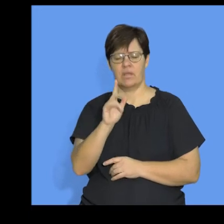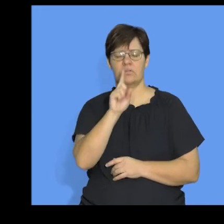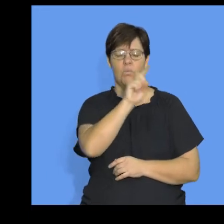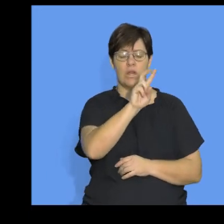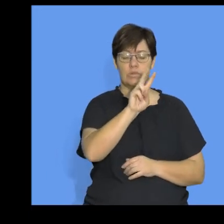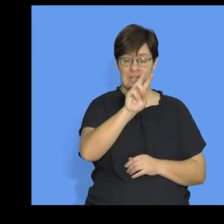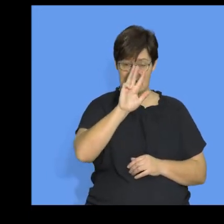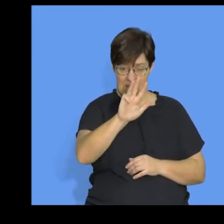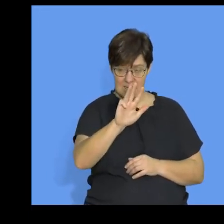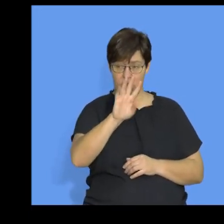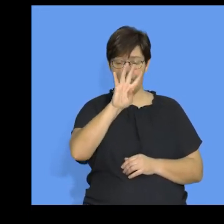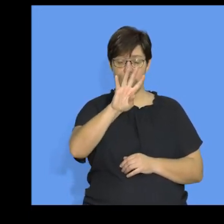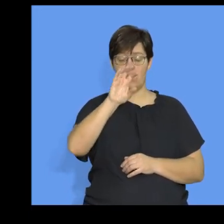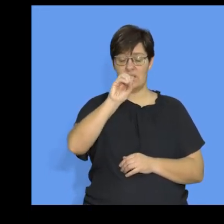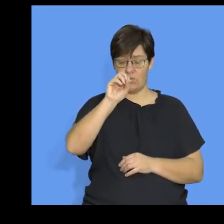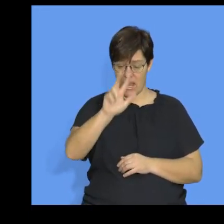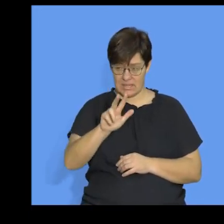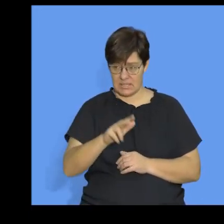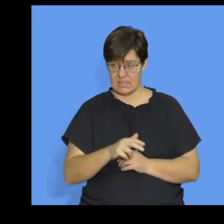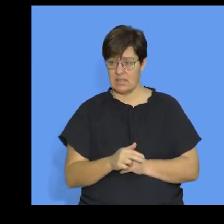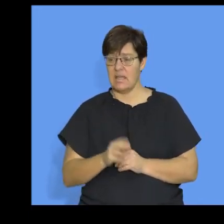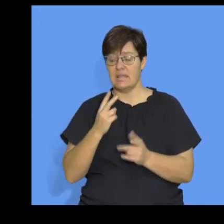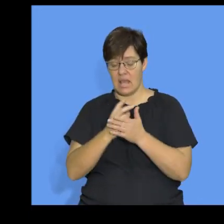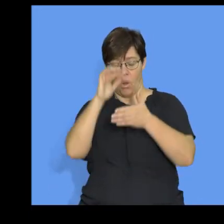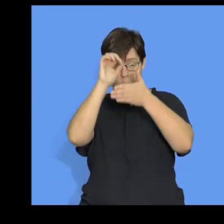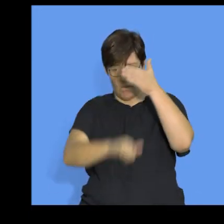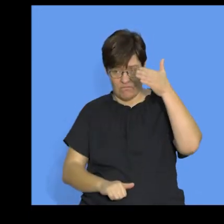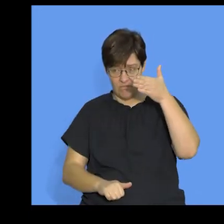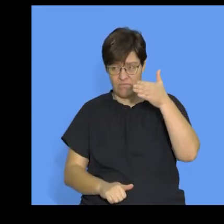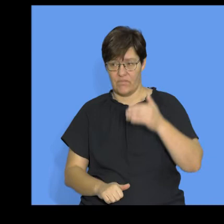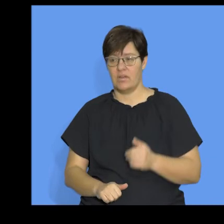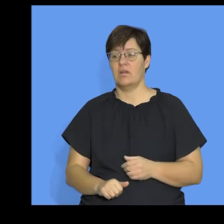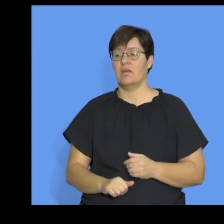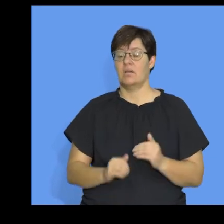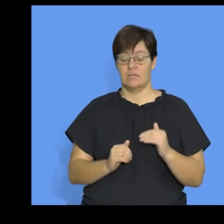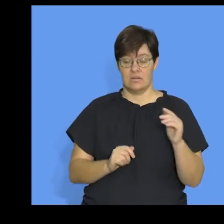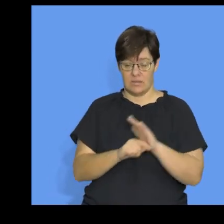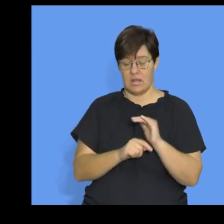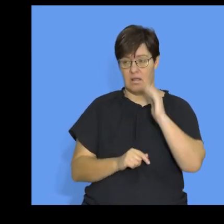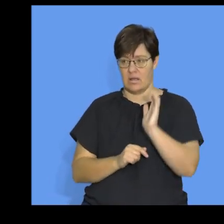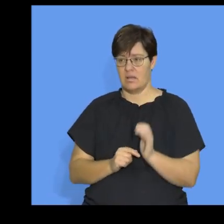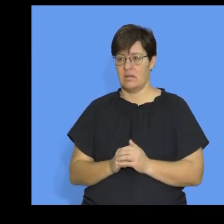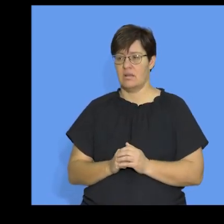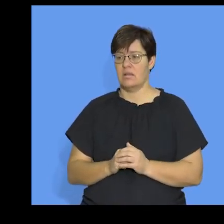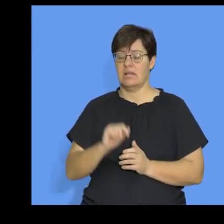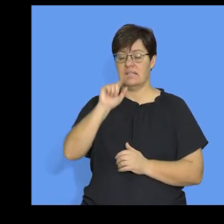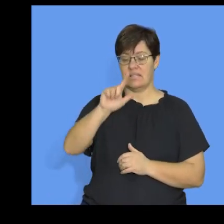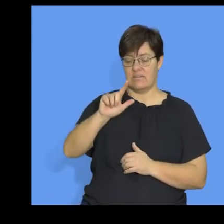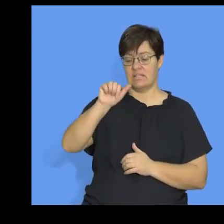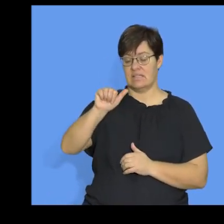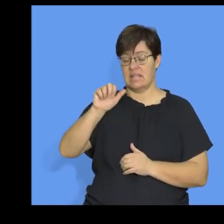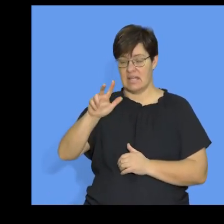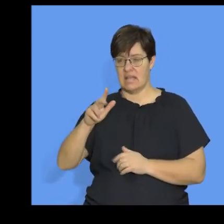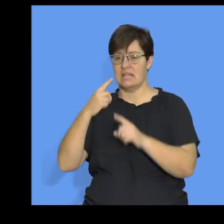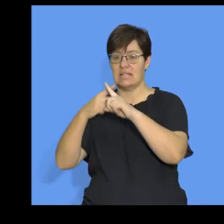129,408, right? And we then removed what? The increase of 768 by 6